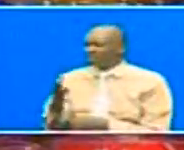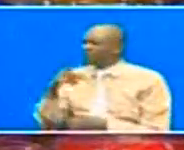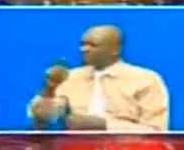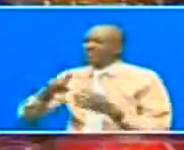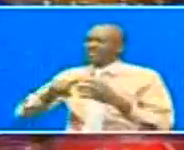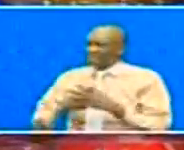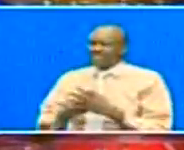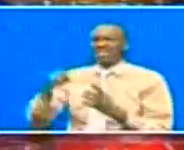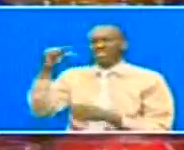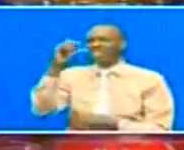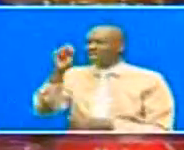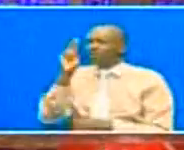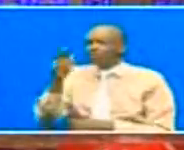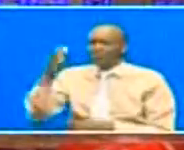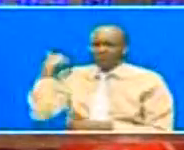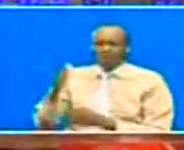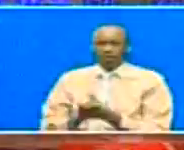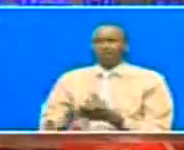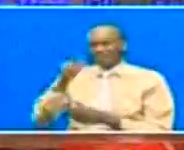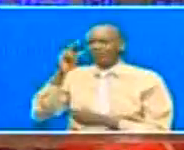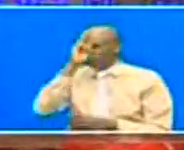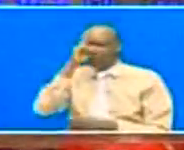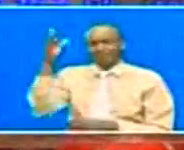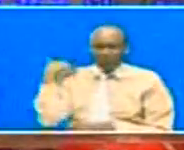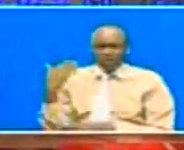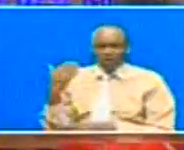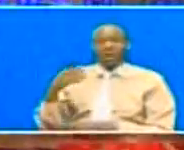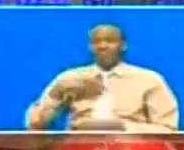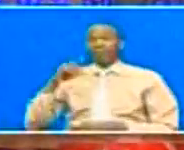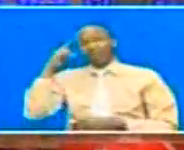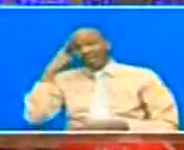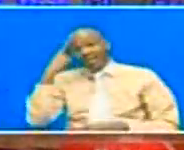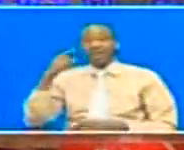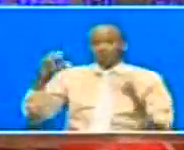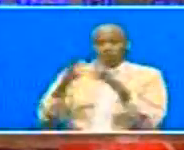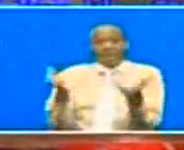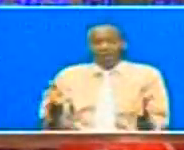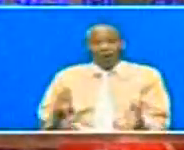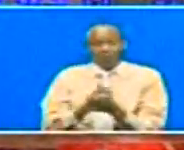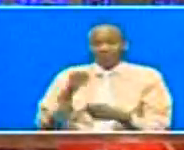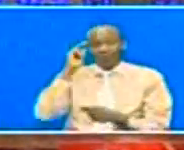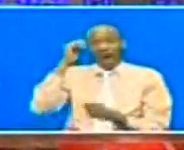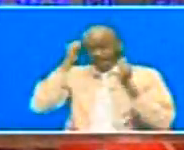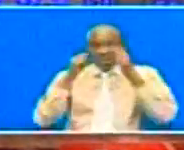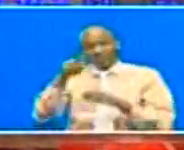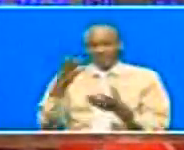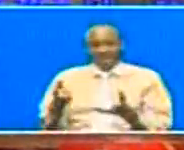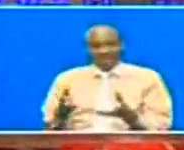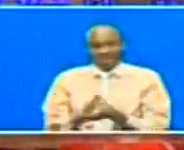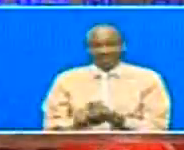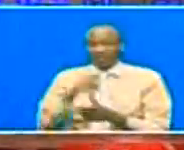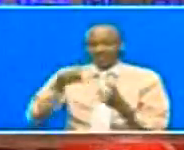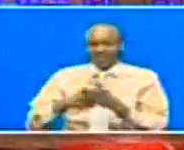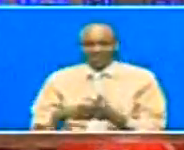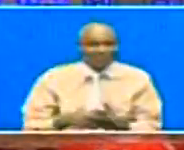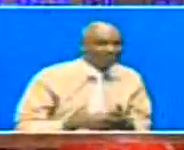off in the GSU. Yes. You were part of the police wing. Yes. In fact, somebody call Recce Squad yes. right now. Yes. No problem. That's how you started.